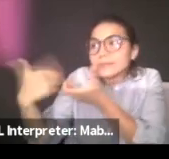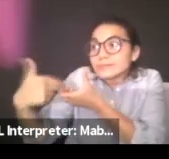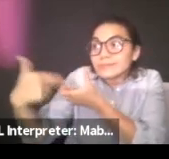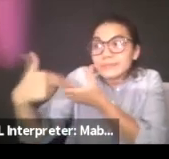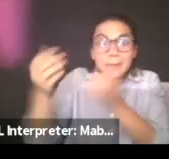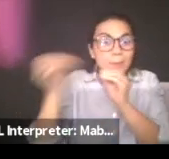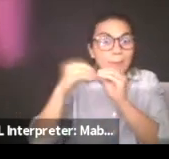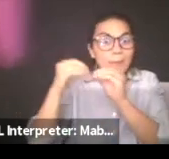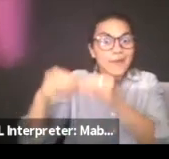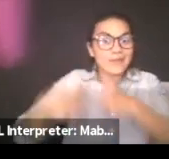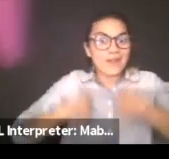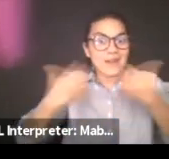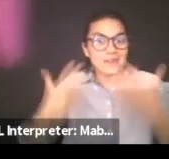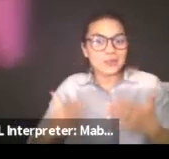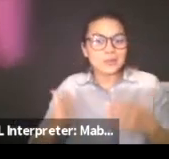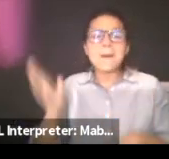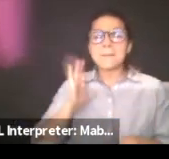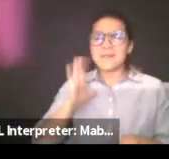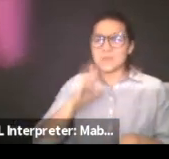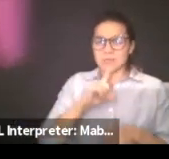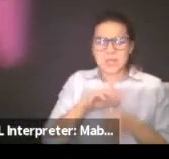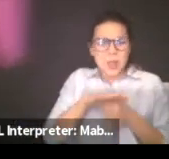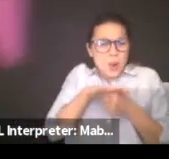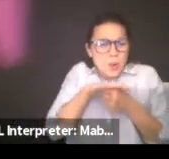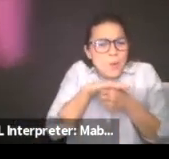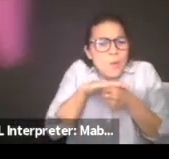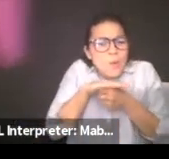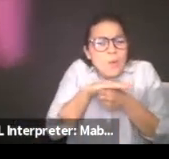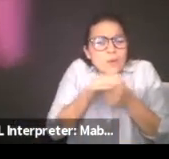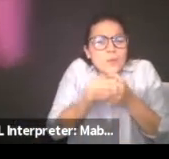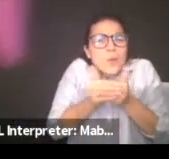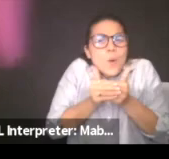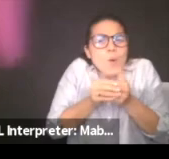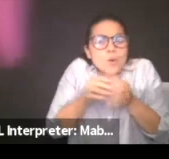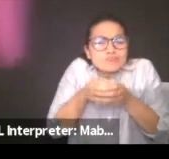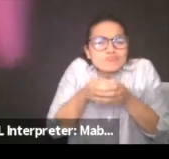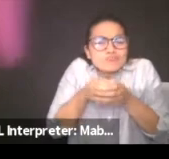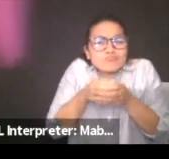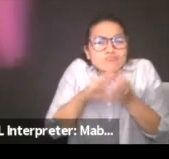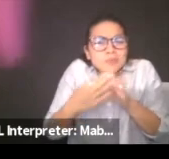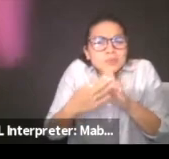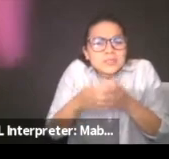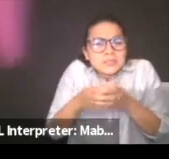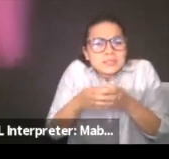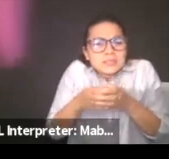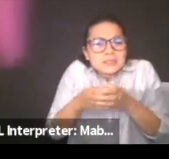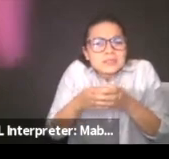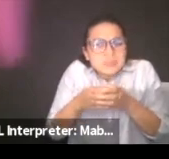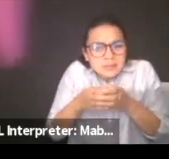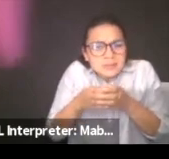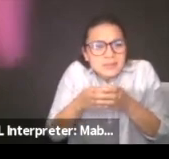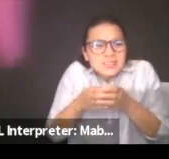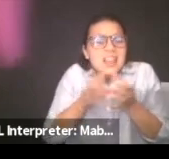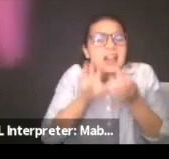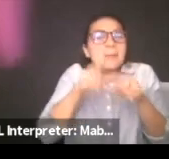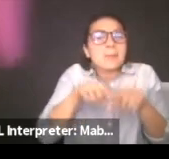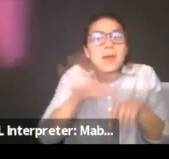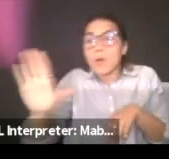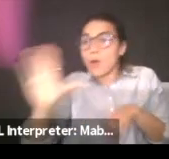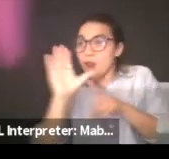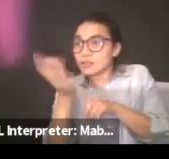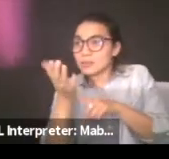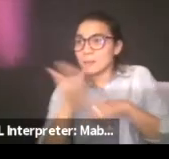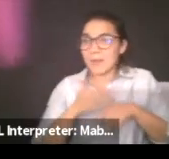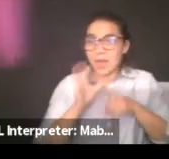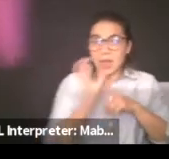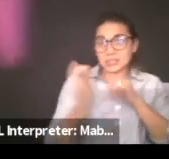were hyper-local and culturally specific, right, when they started. But what we saw is that, particularly in the